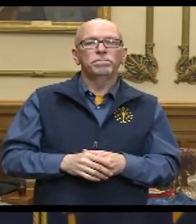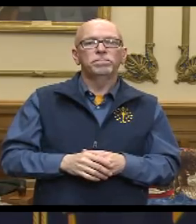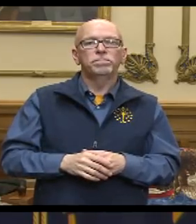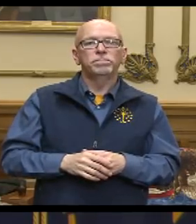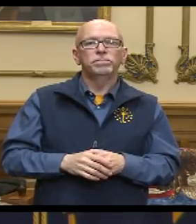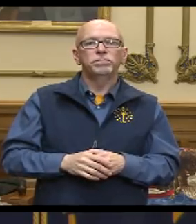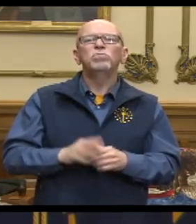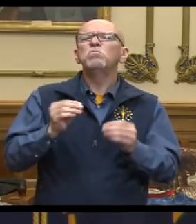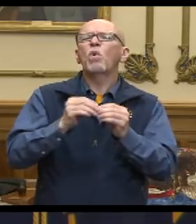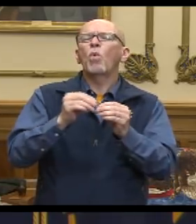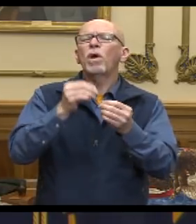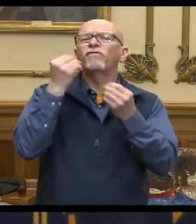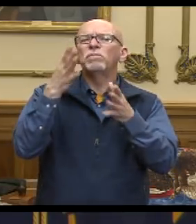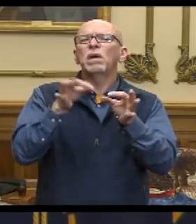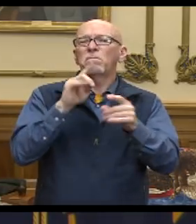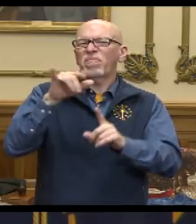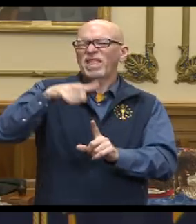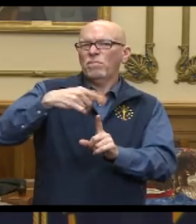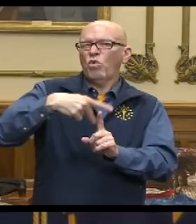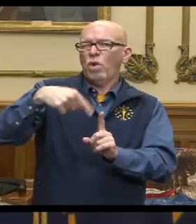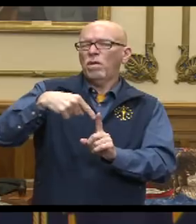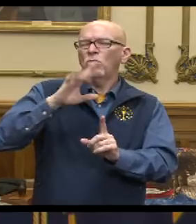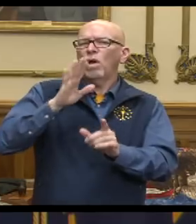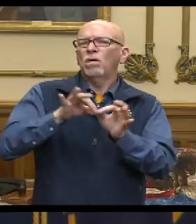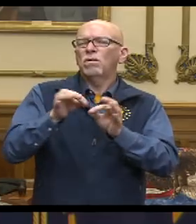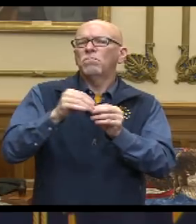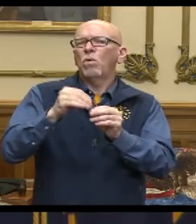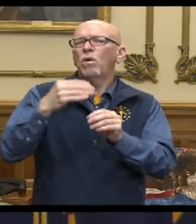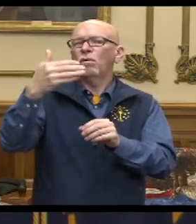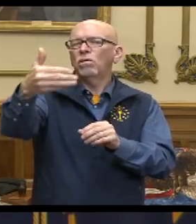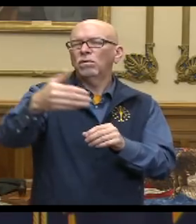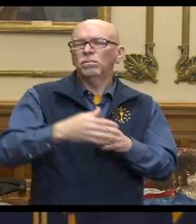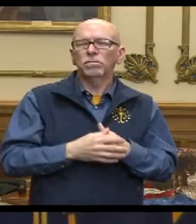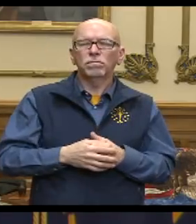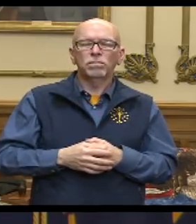More details on this program will be forthcoming.